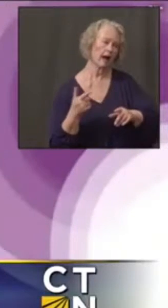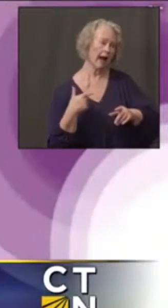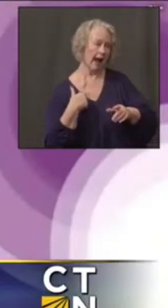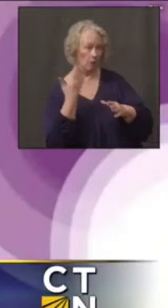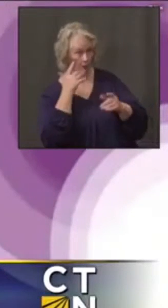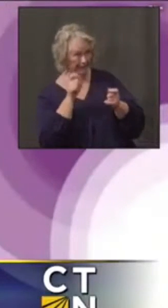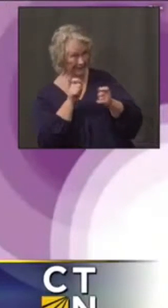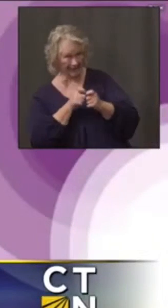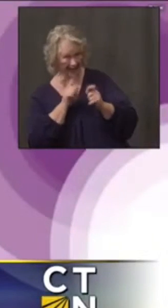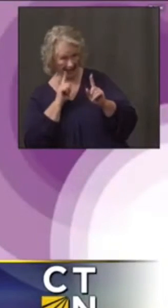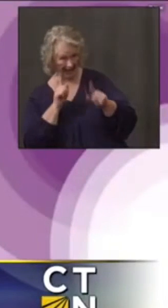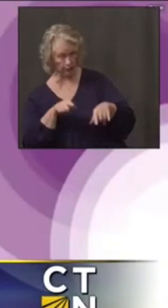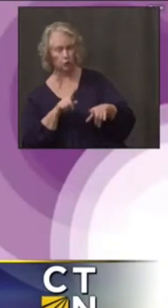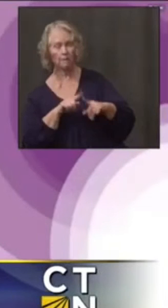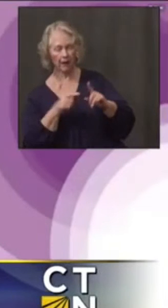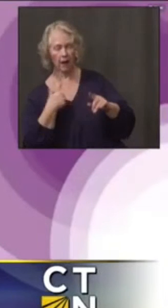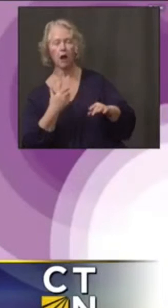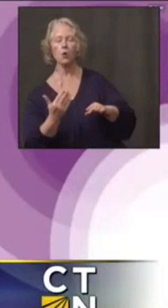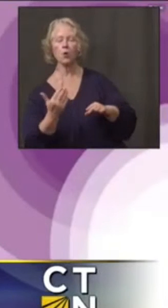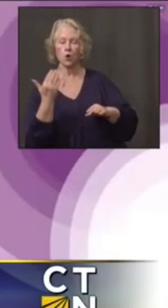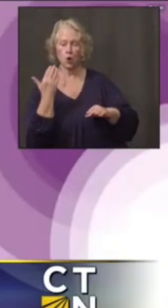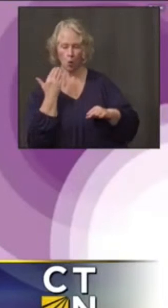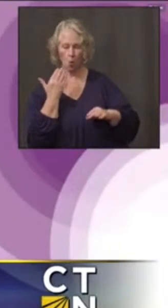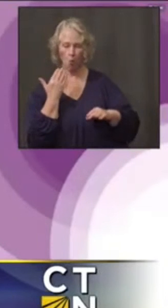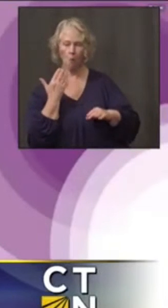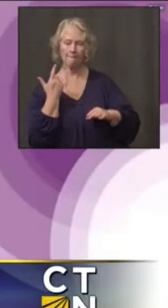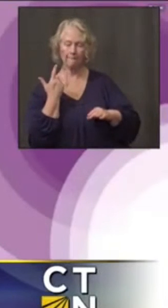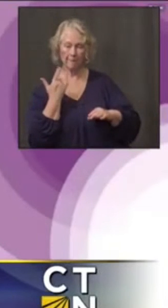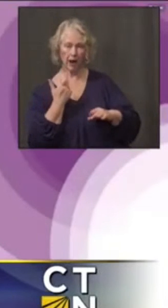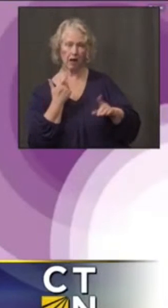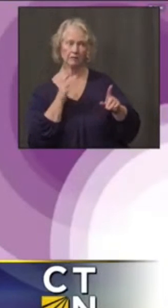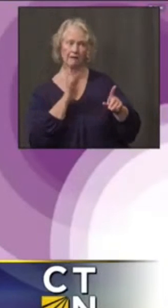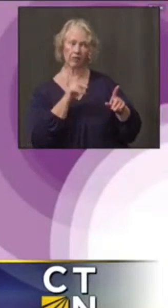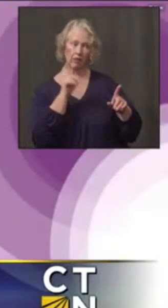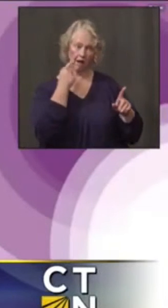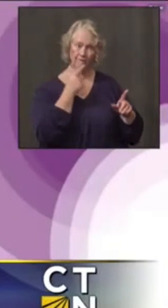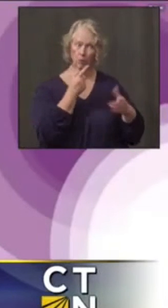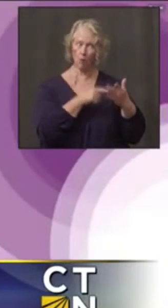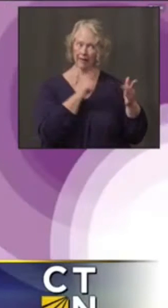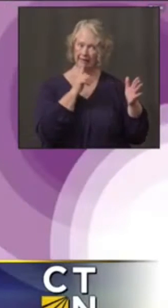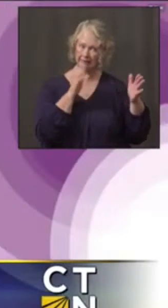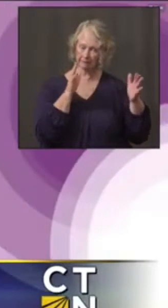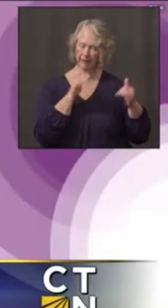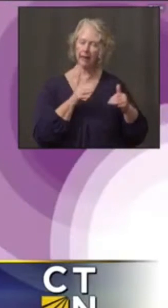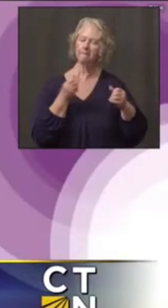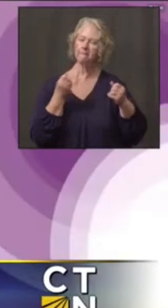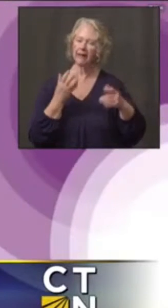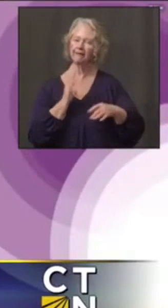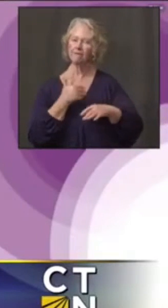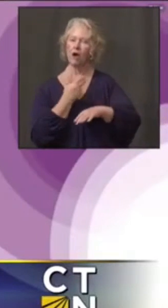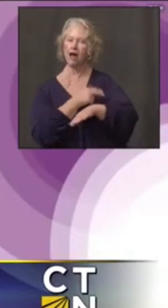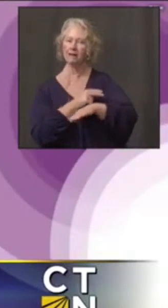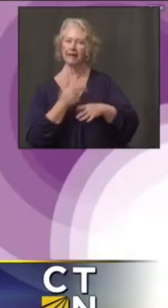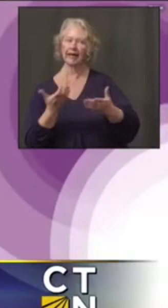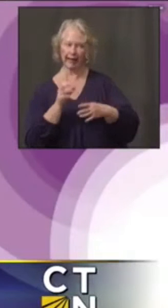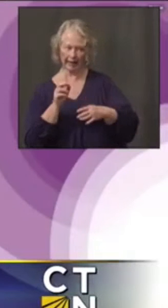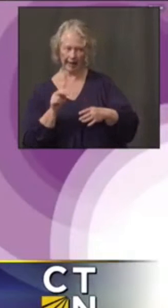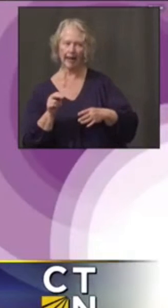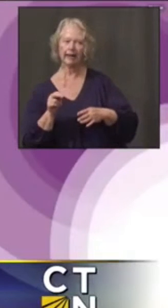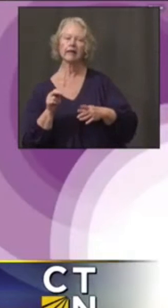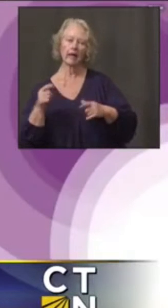question. What I do know, though, is that because of the governor's expectation, many of the hospitals in Connecticut have responded accordingly.